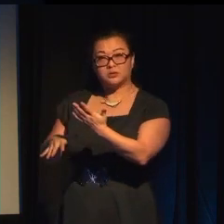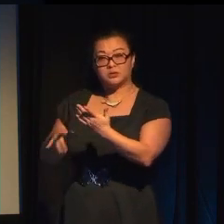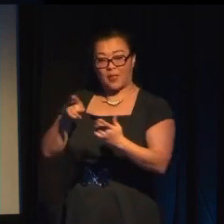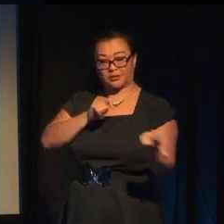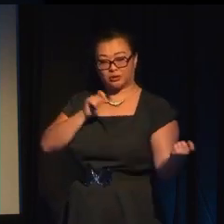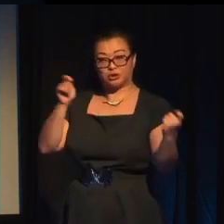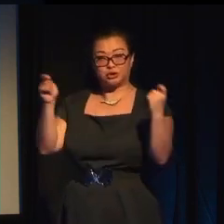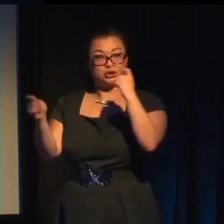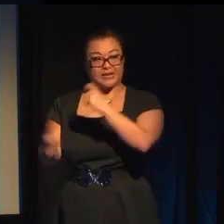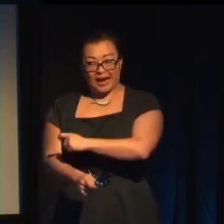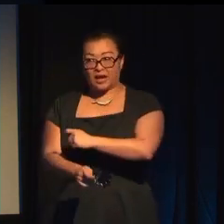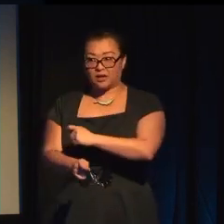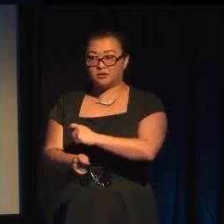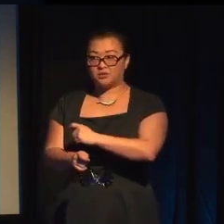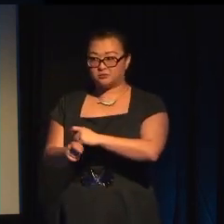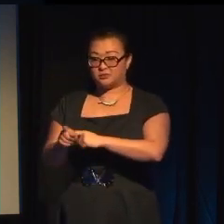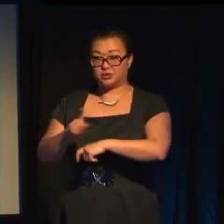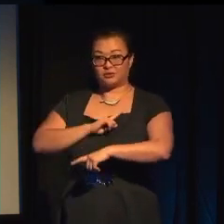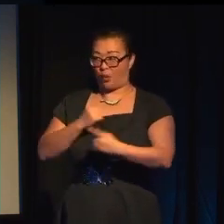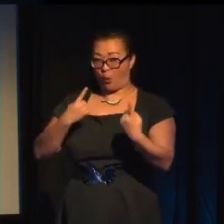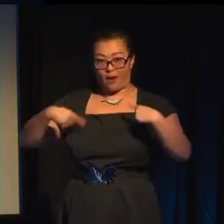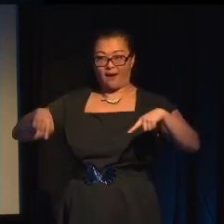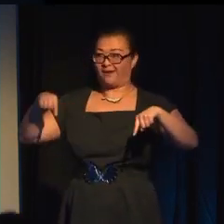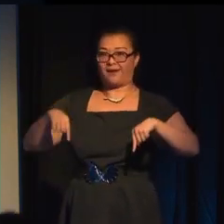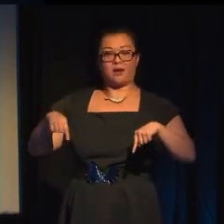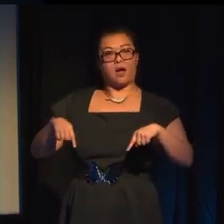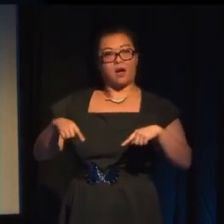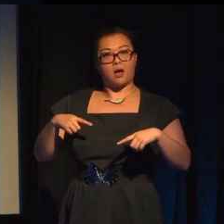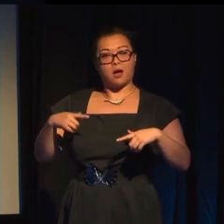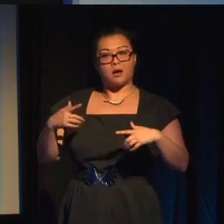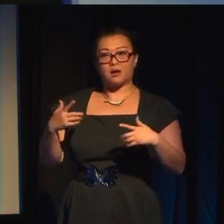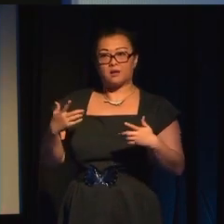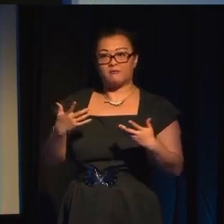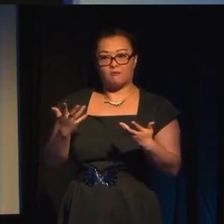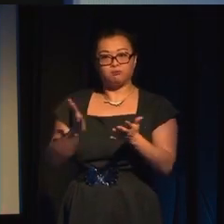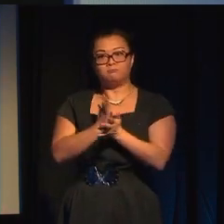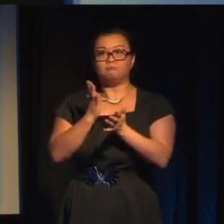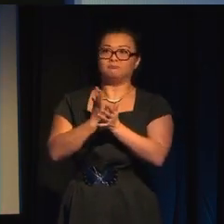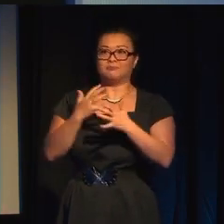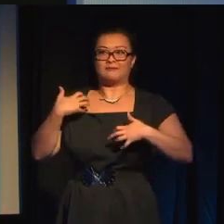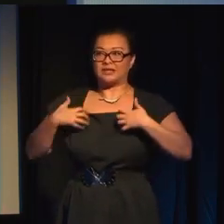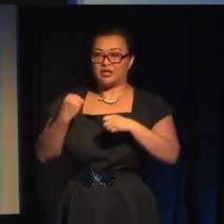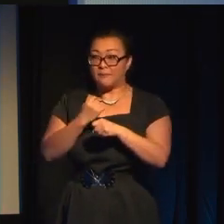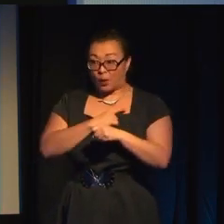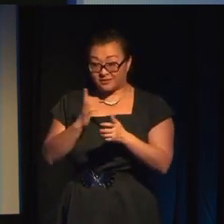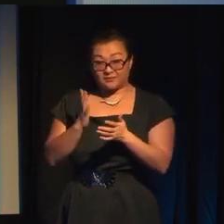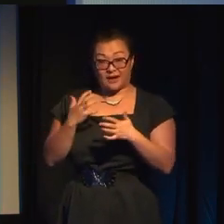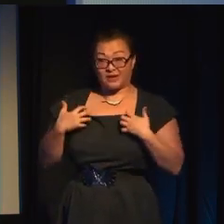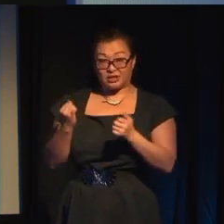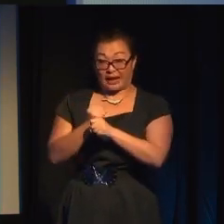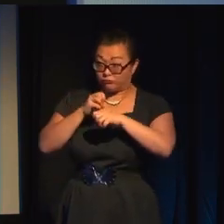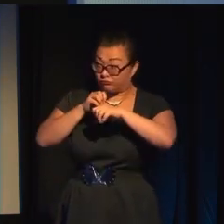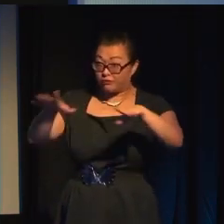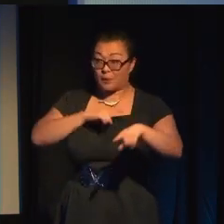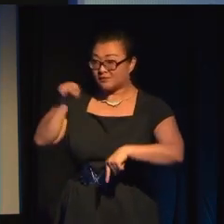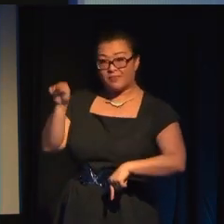that we're all sitting in this room celebrating adventure games, because it would have died as a genre without that. And the other big change, of course,